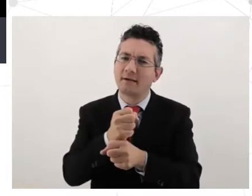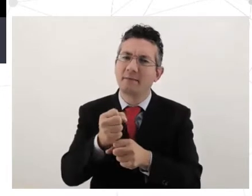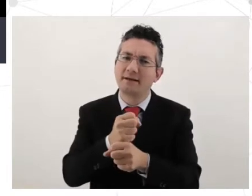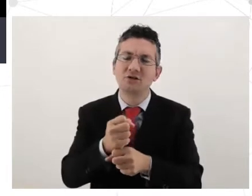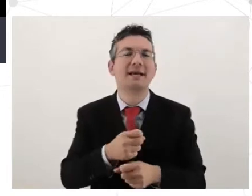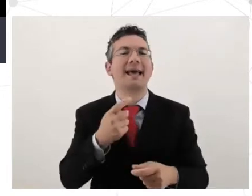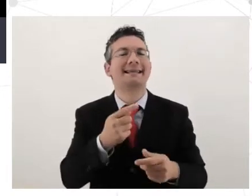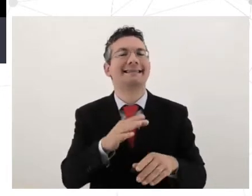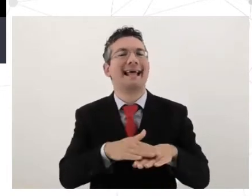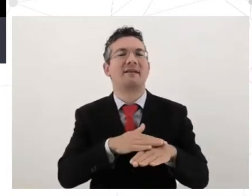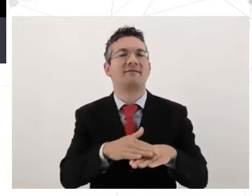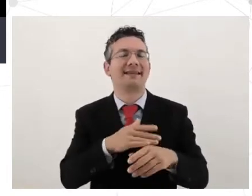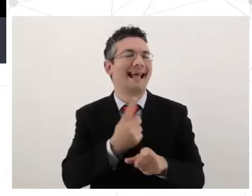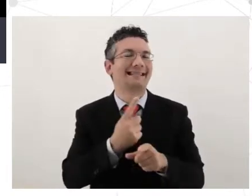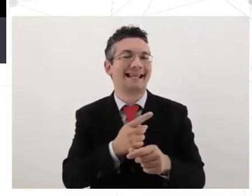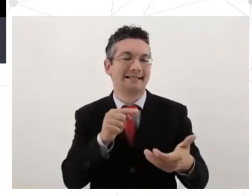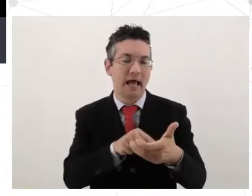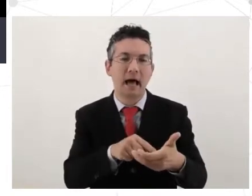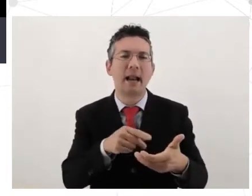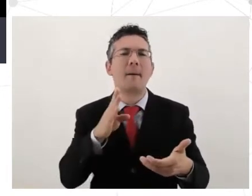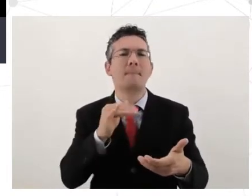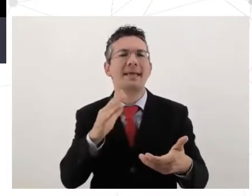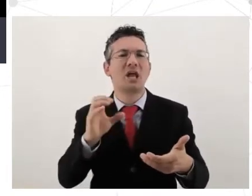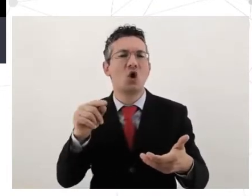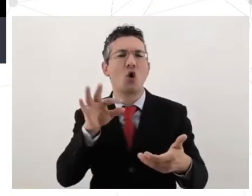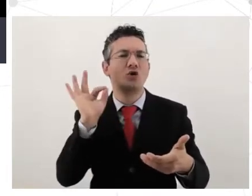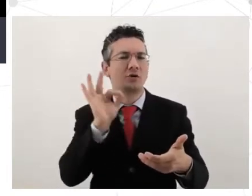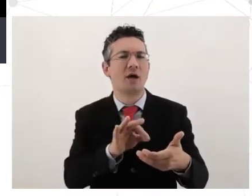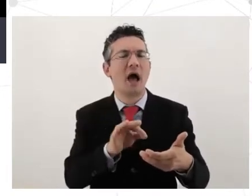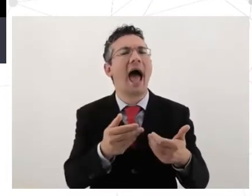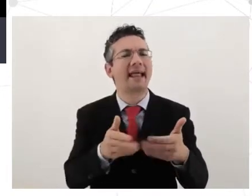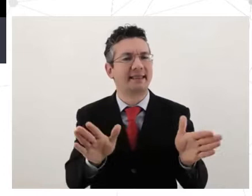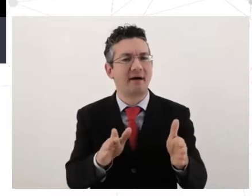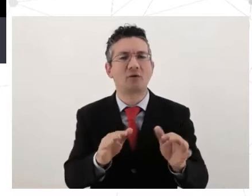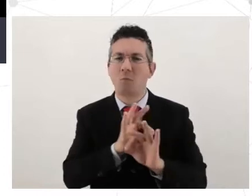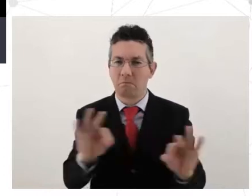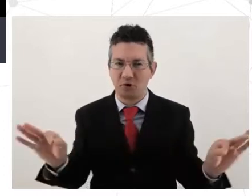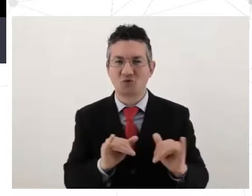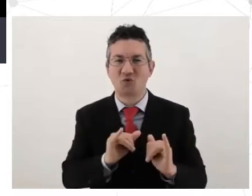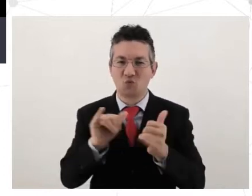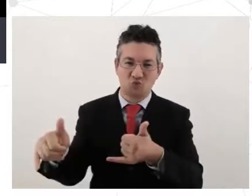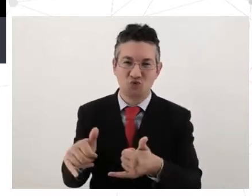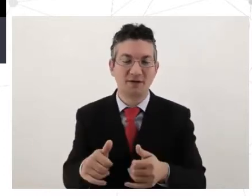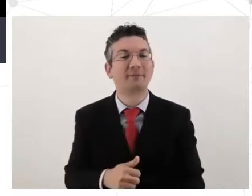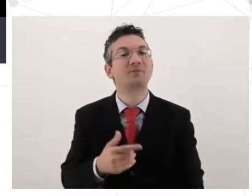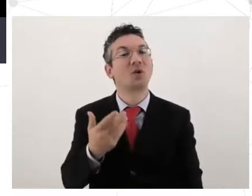Approaching intersection. Brimorton Drive continues ahead. Meadowglen Place goes right.